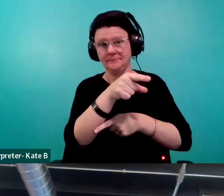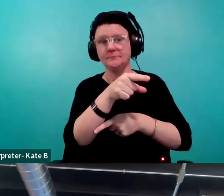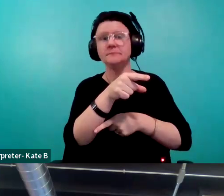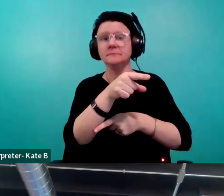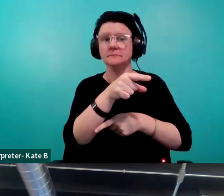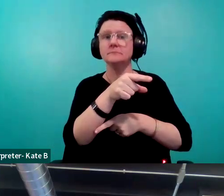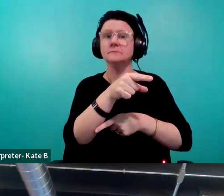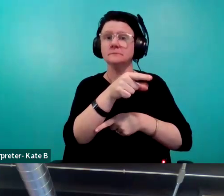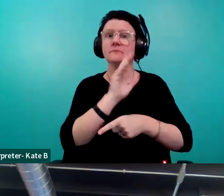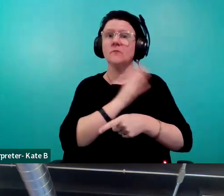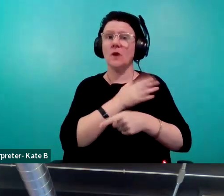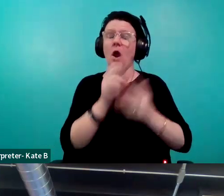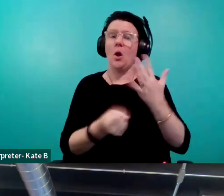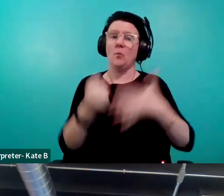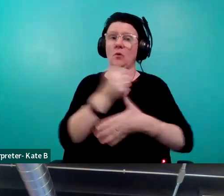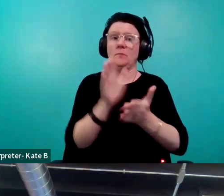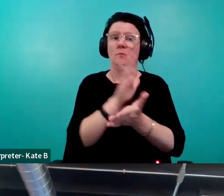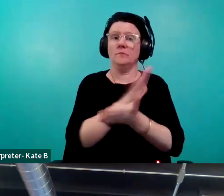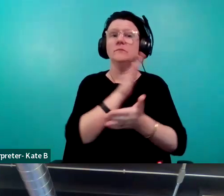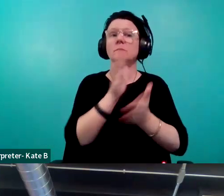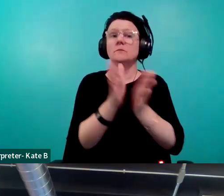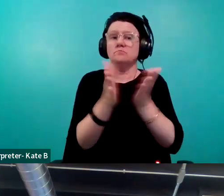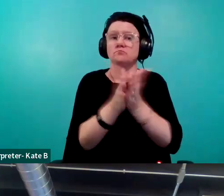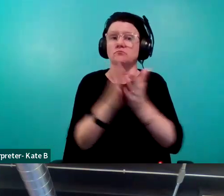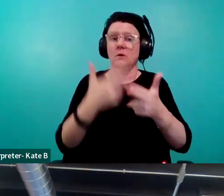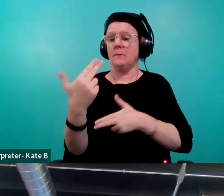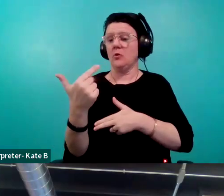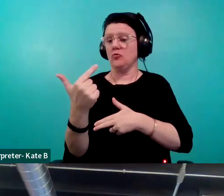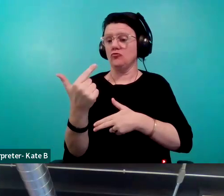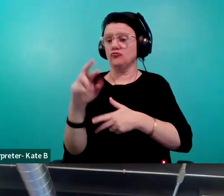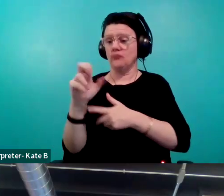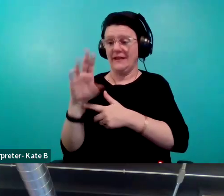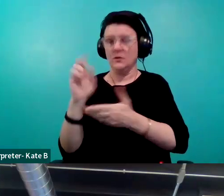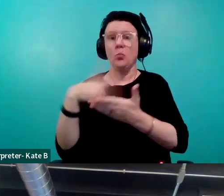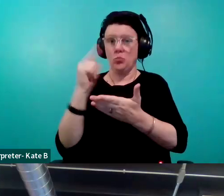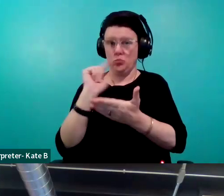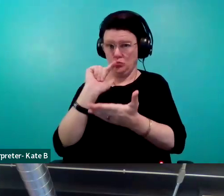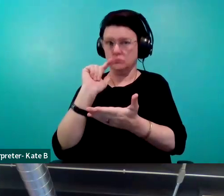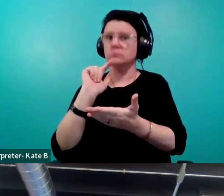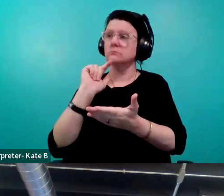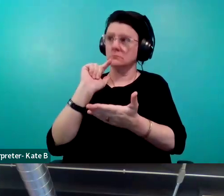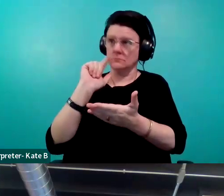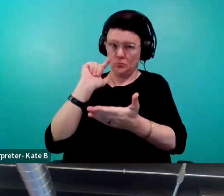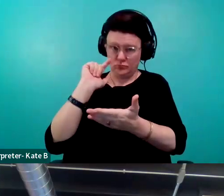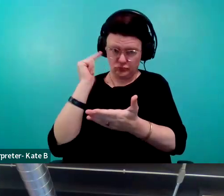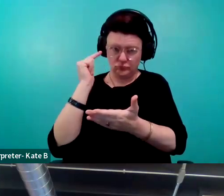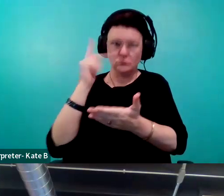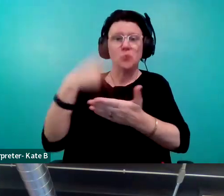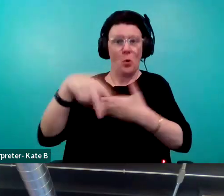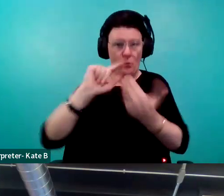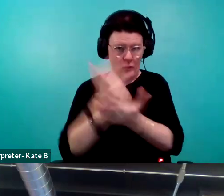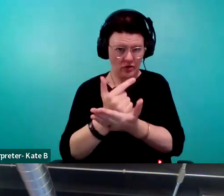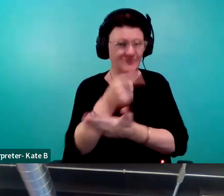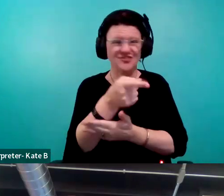public policy priority document is Grace. She's a graduate of the program, and she was not able to be with us today,